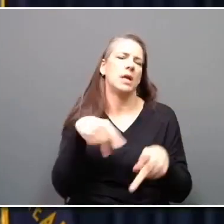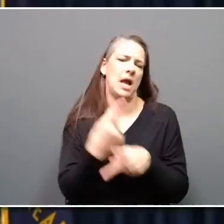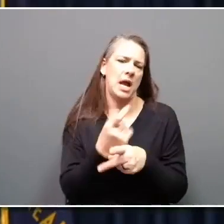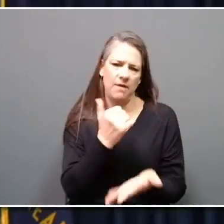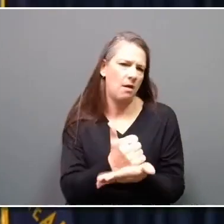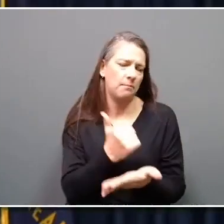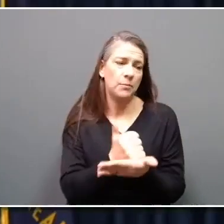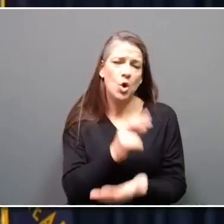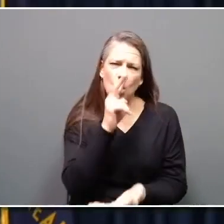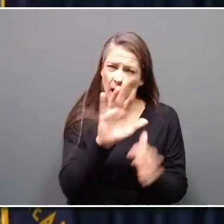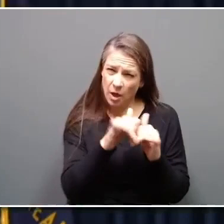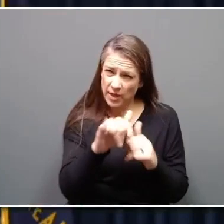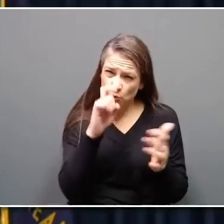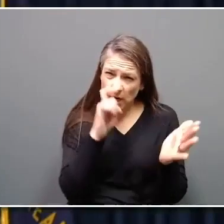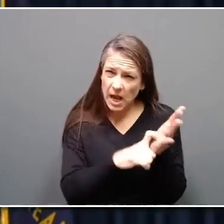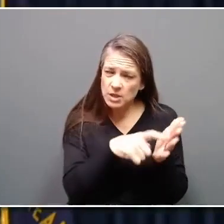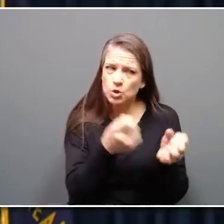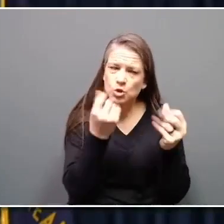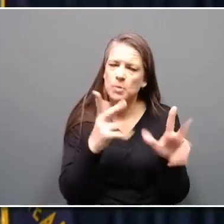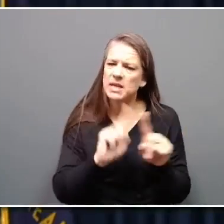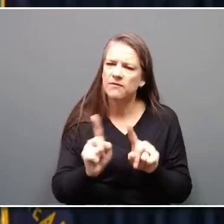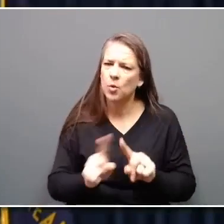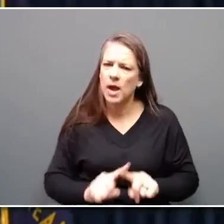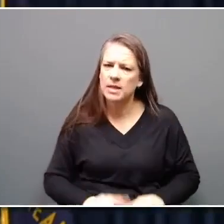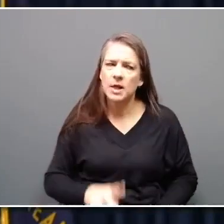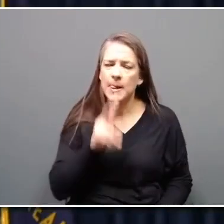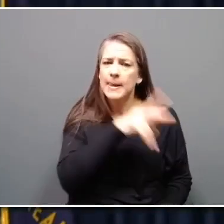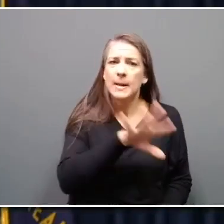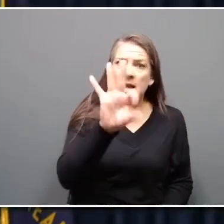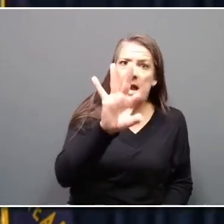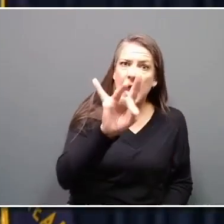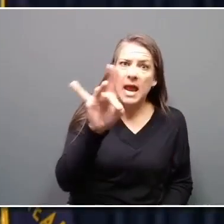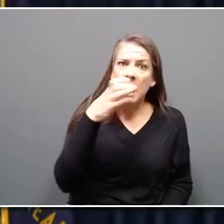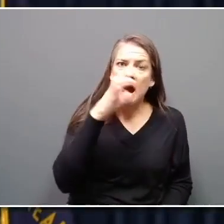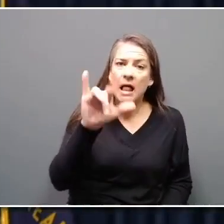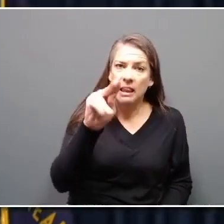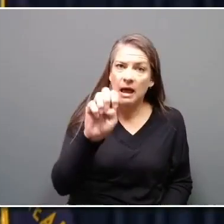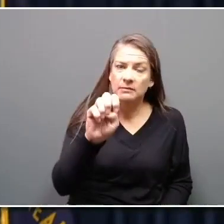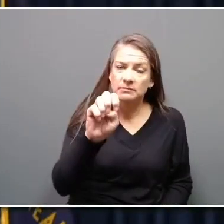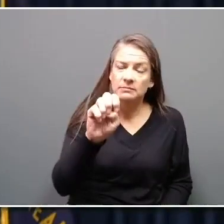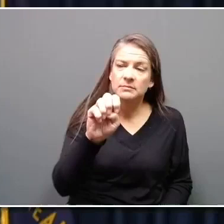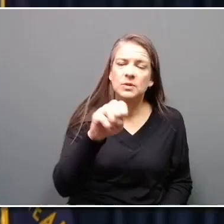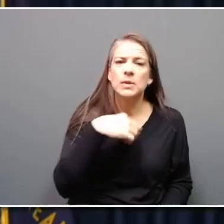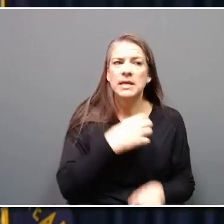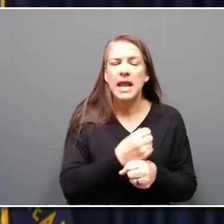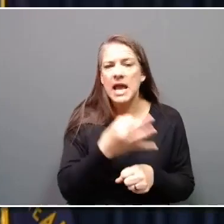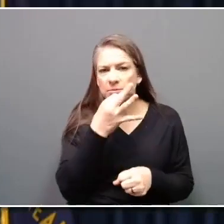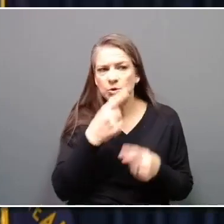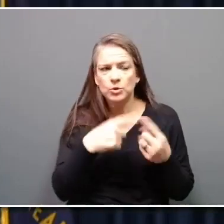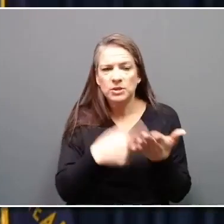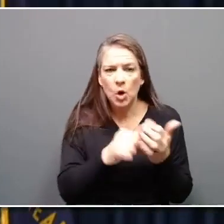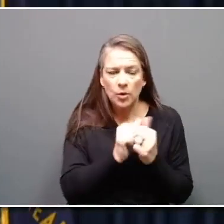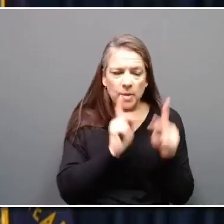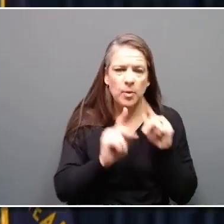that's been recognized in so many different ways. Look at the 988 hotline, where we're trying to get experts to talk to people in mental health